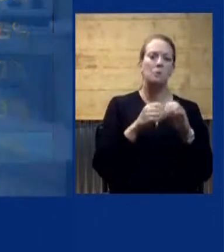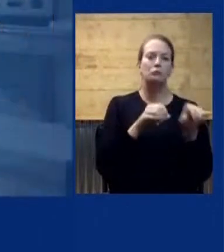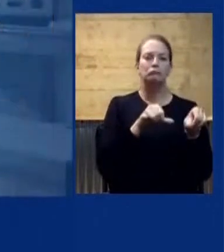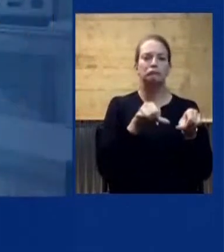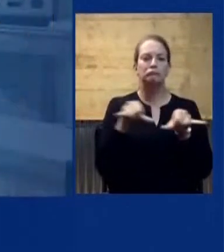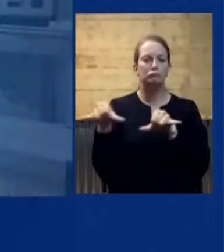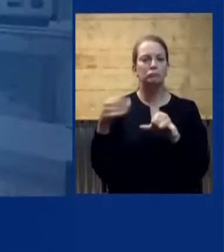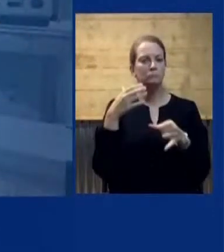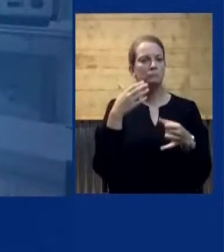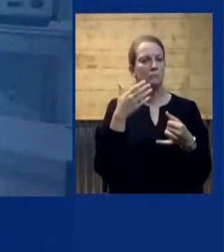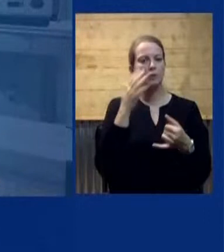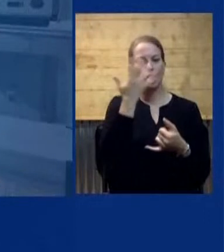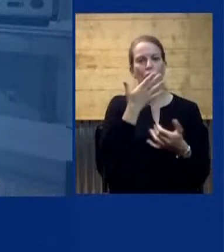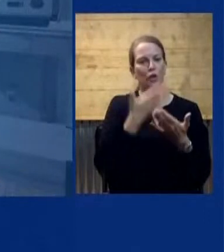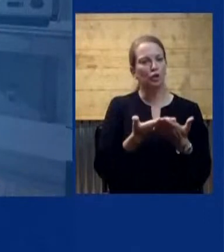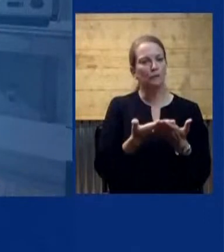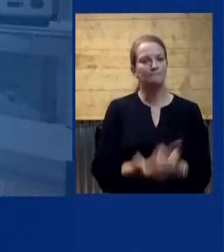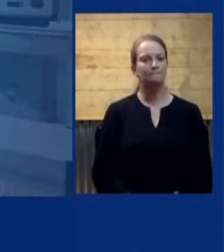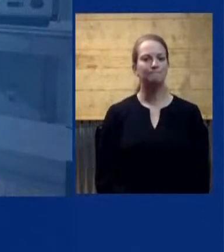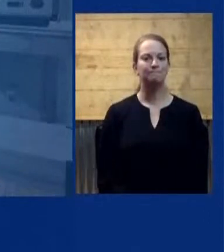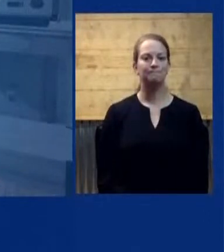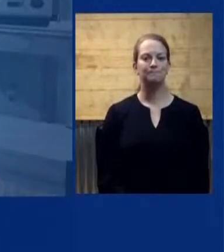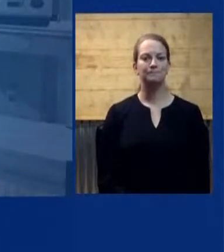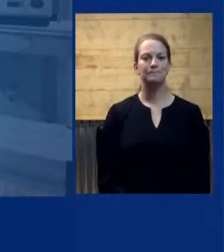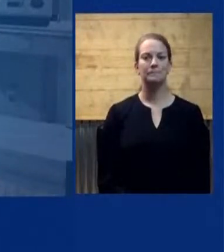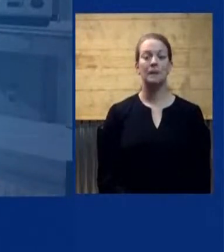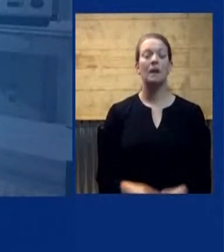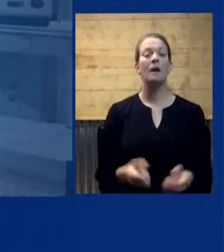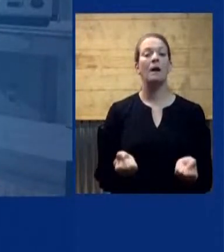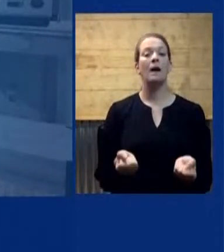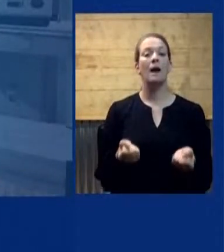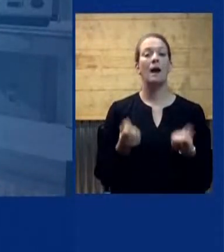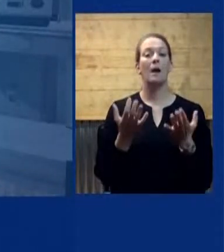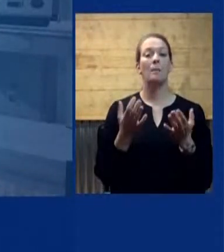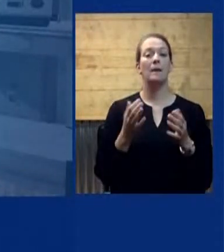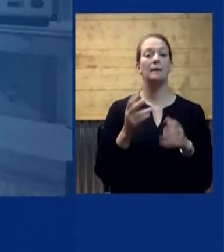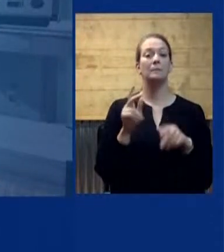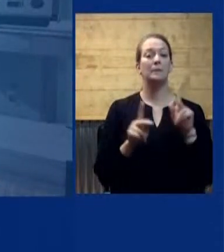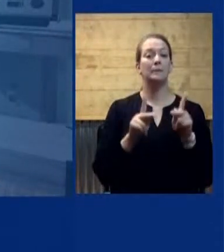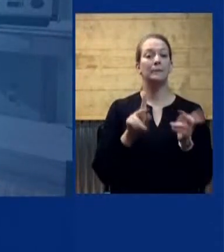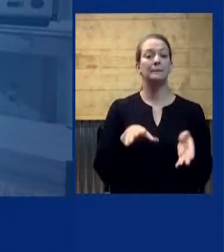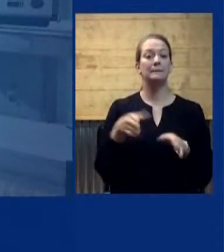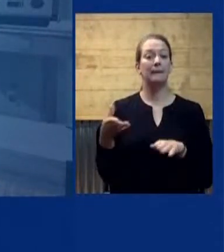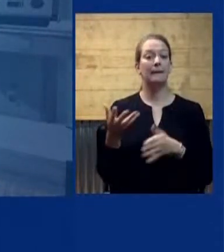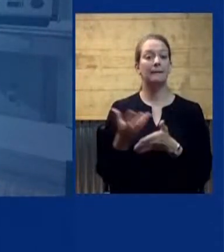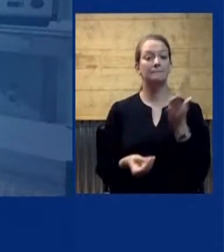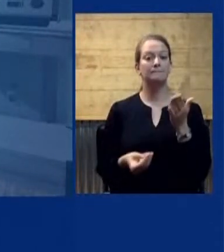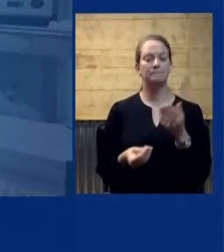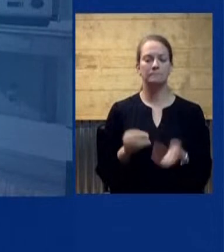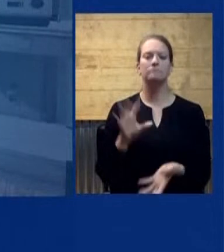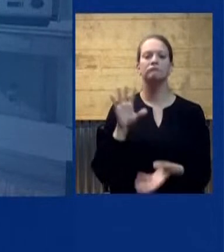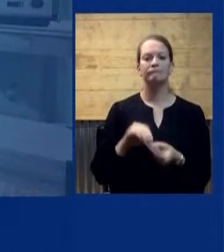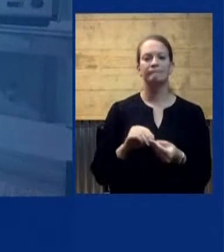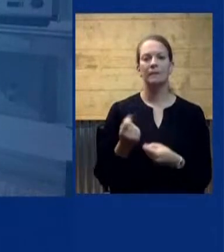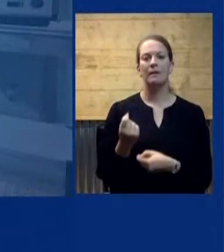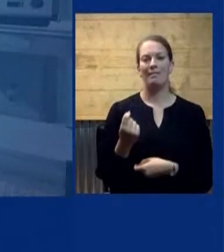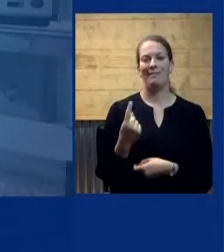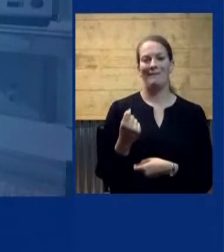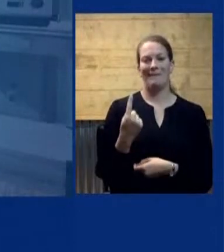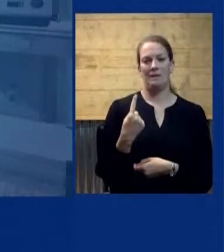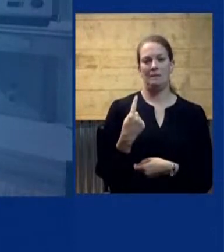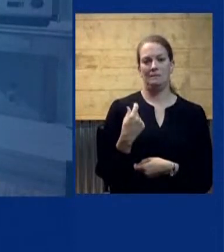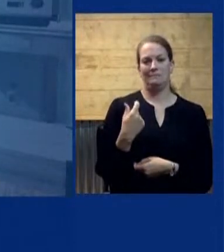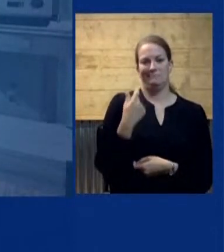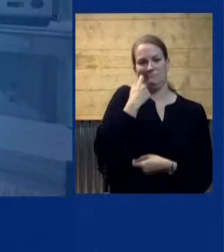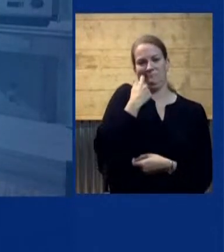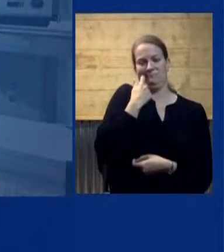good shape. Number of lives lost, 11, and it's been about that